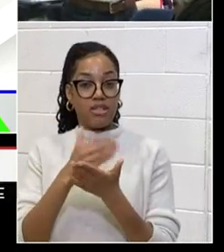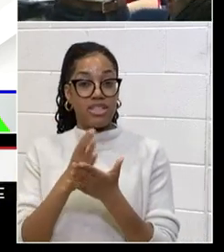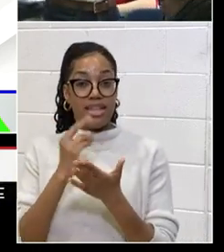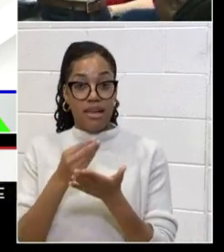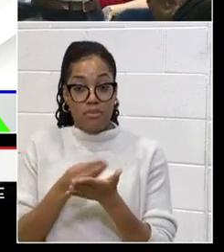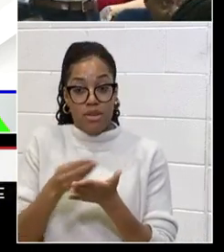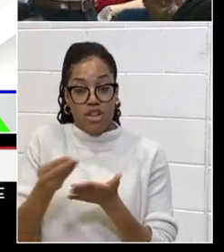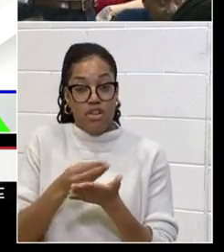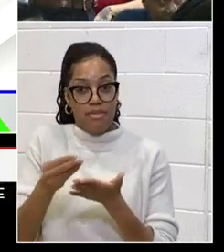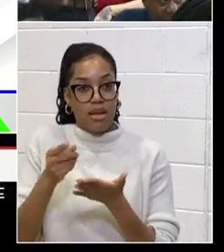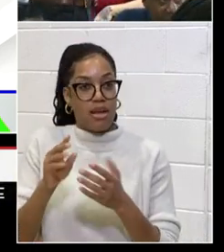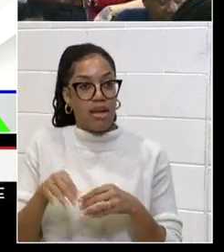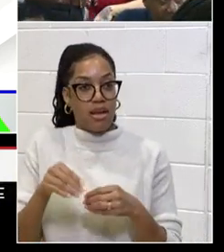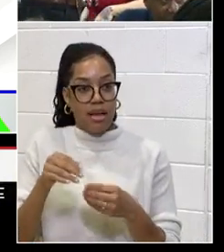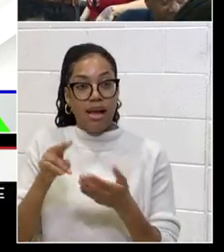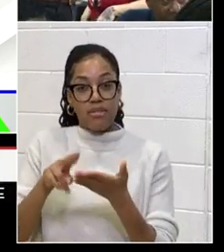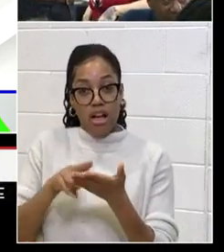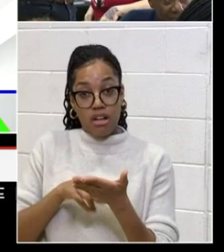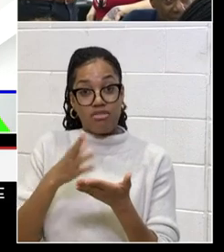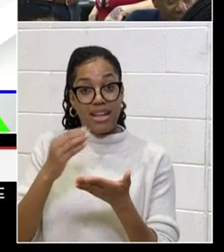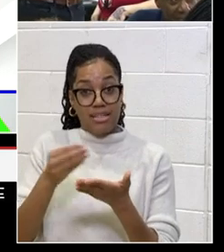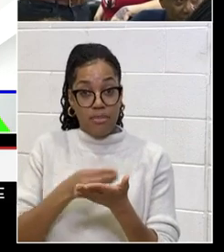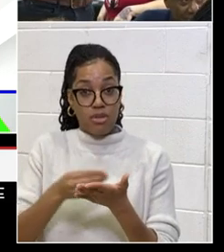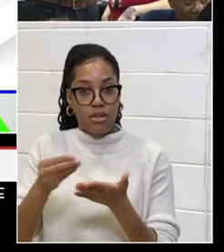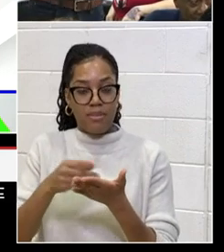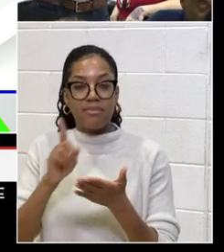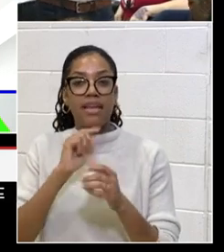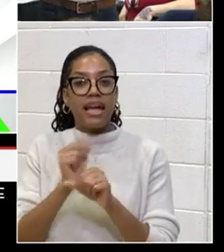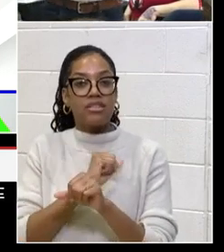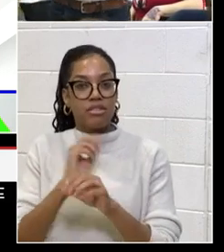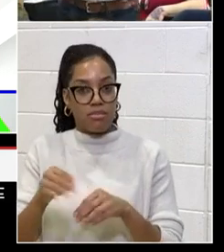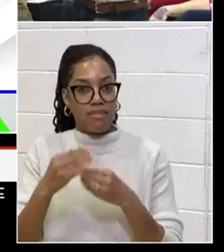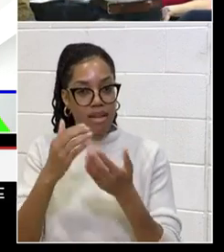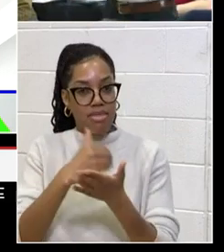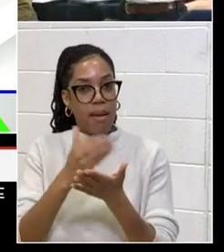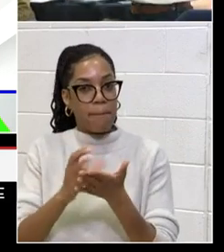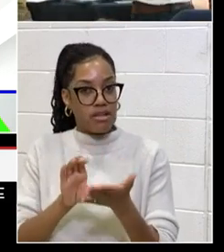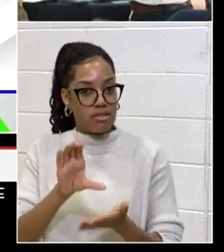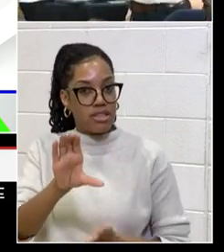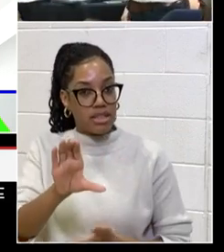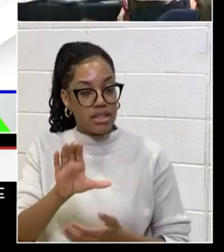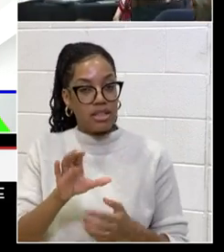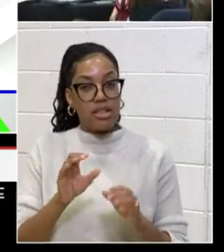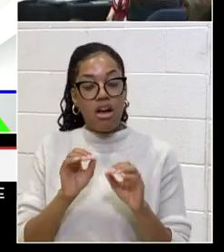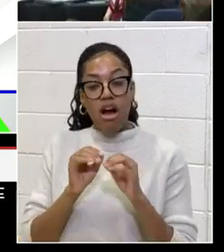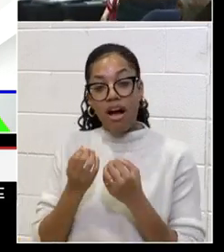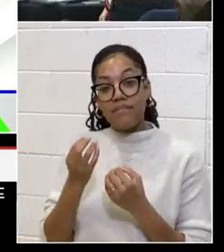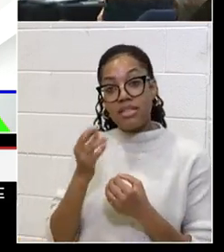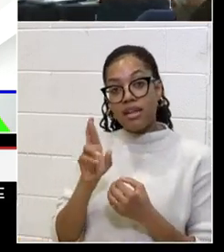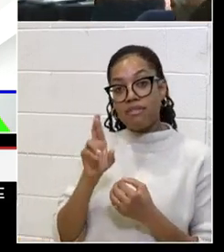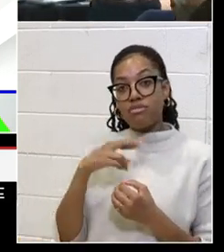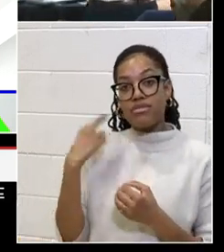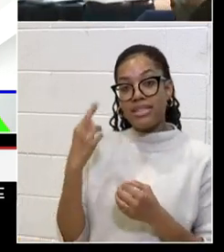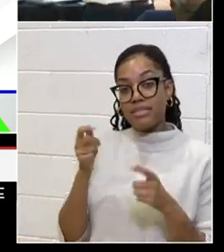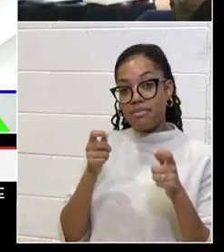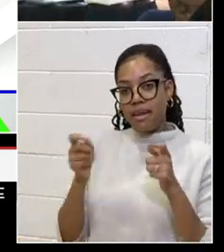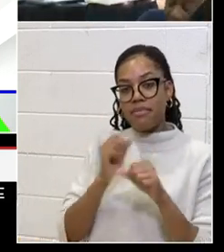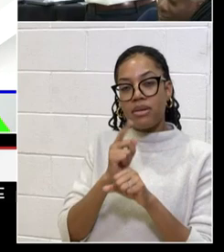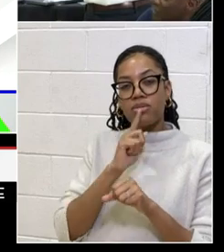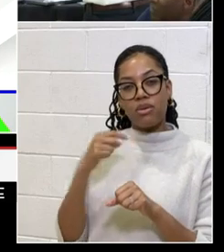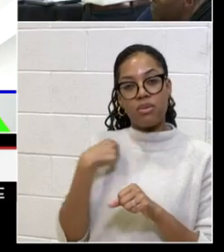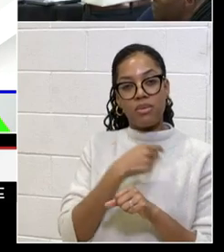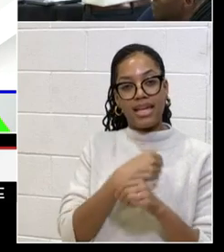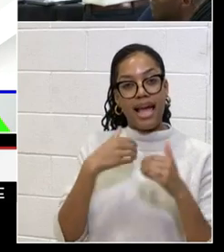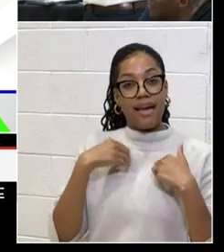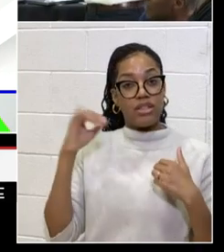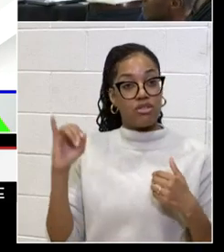that budget for vital services and contracts. Our Office of Risk Management helps ensure that we have the insurance necessary